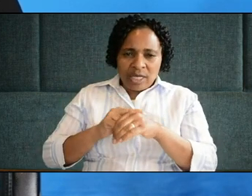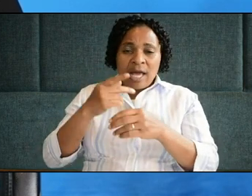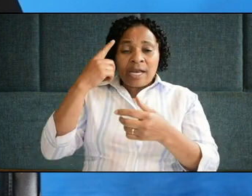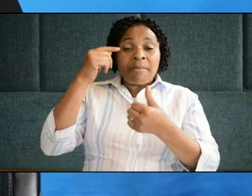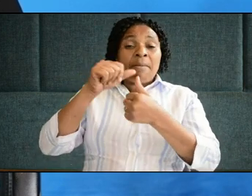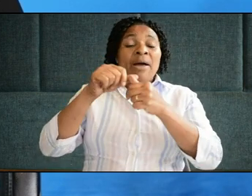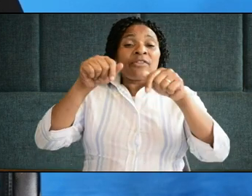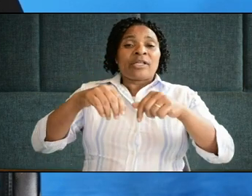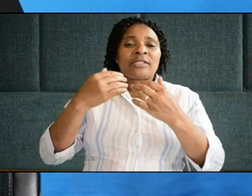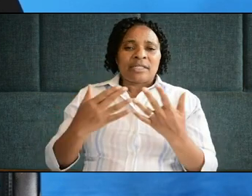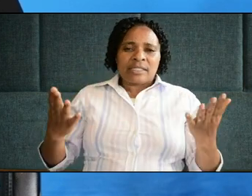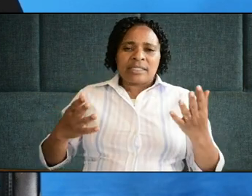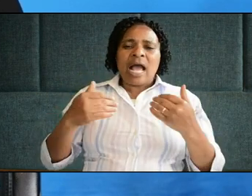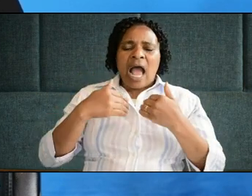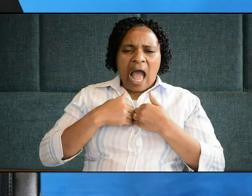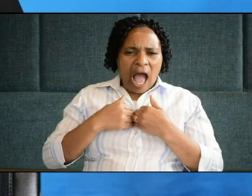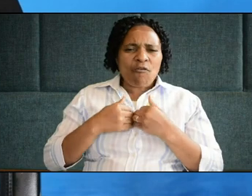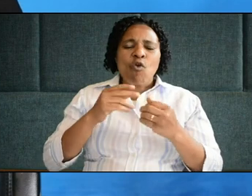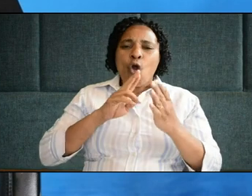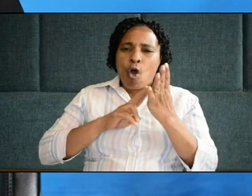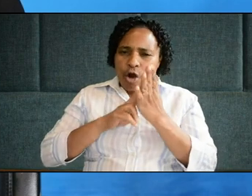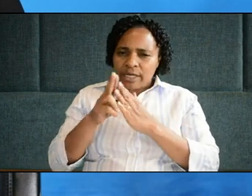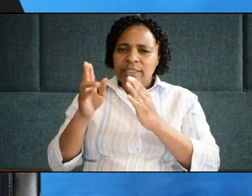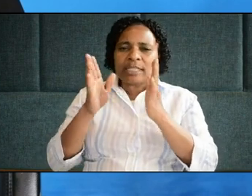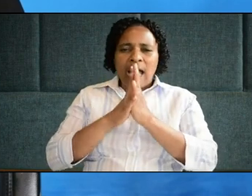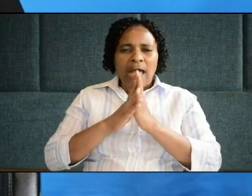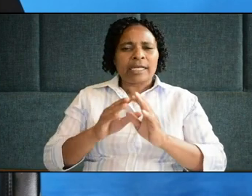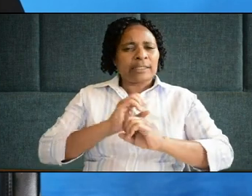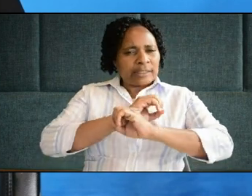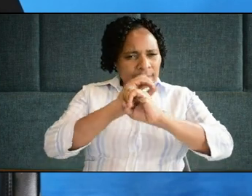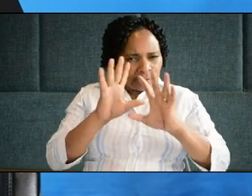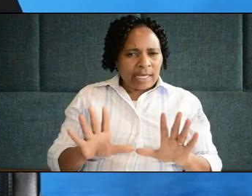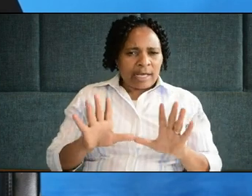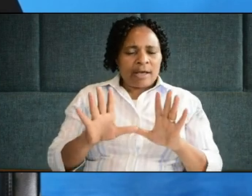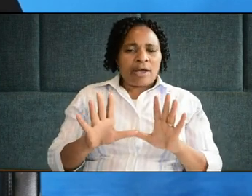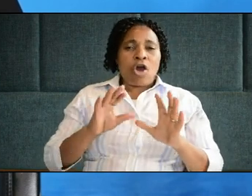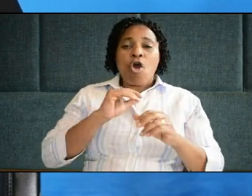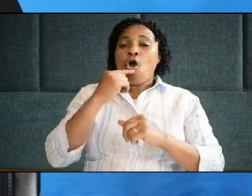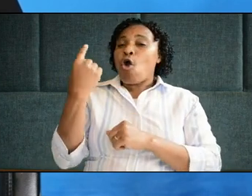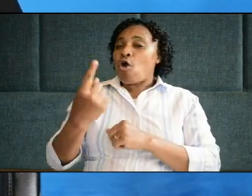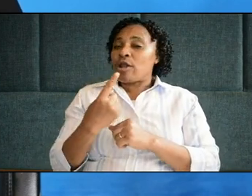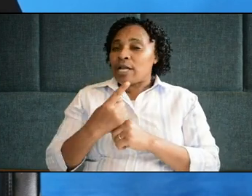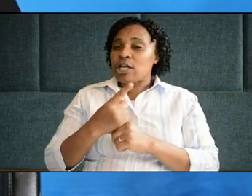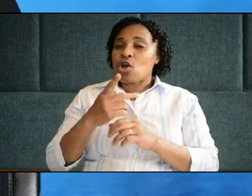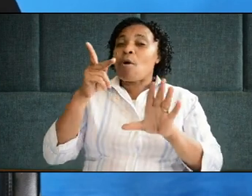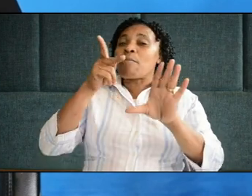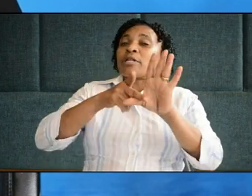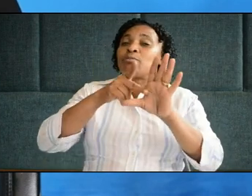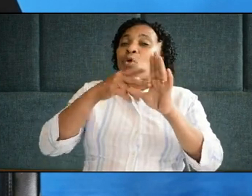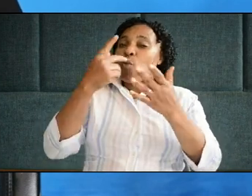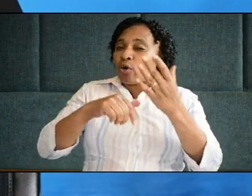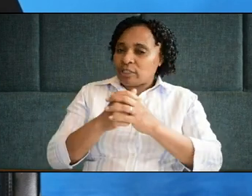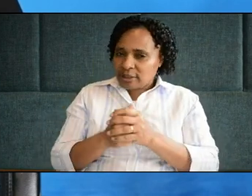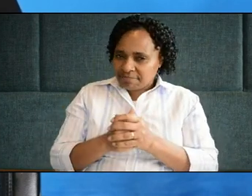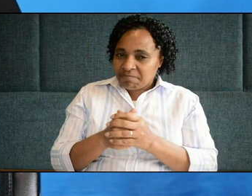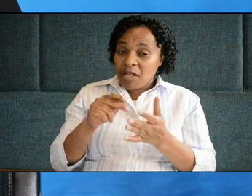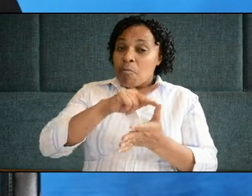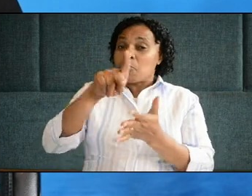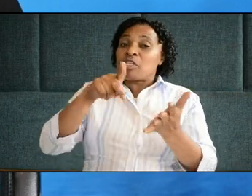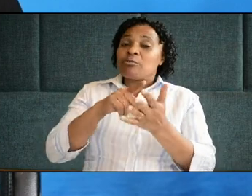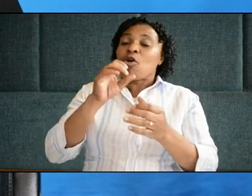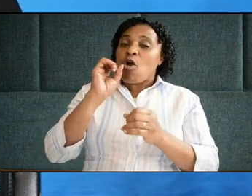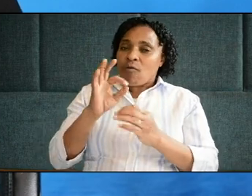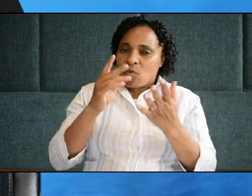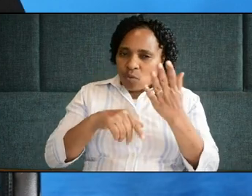things and have integrity and honesty, because only on the principles of diligence can we build